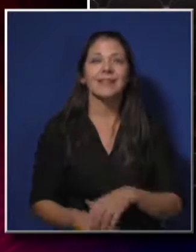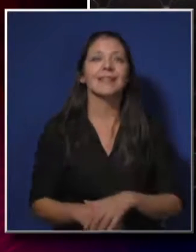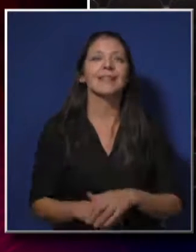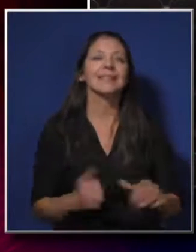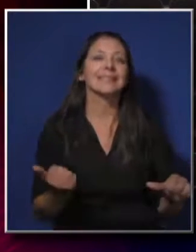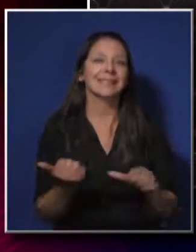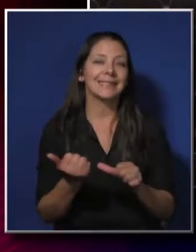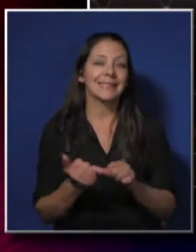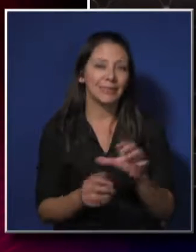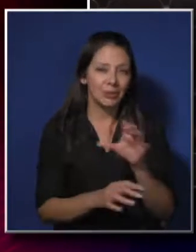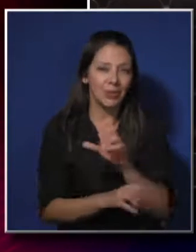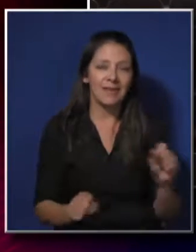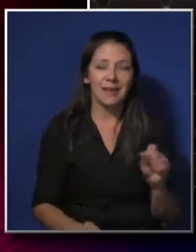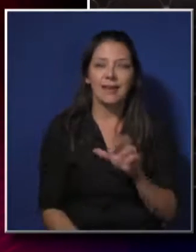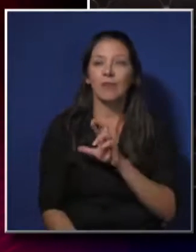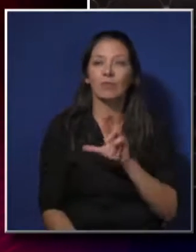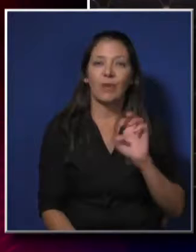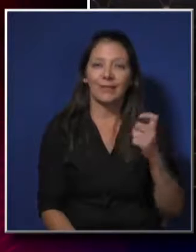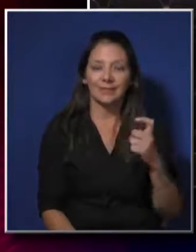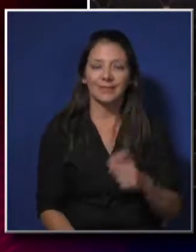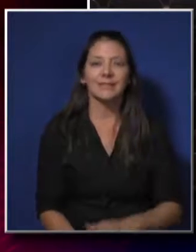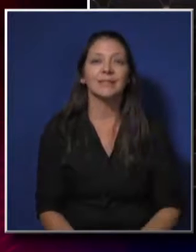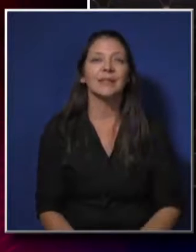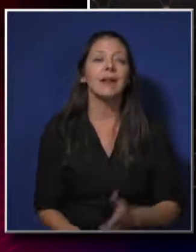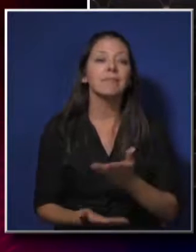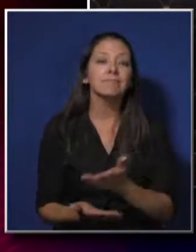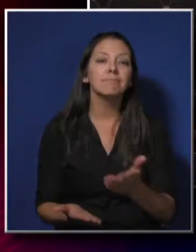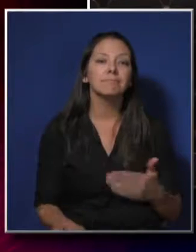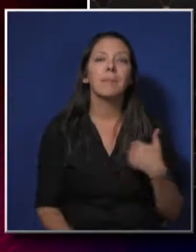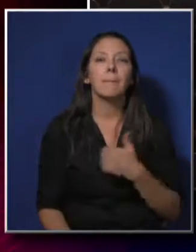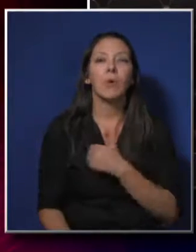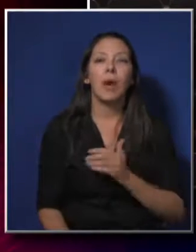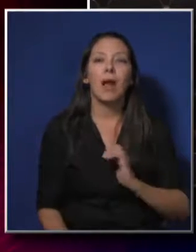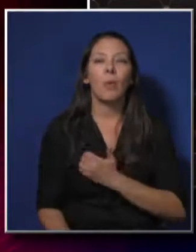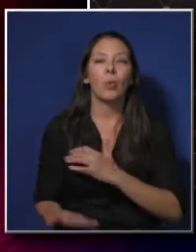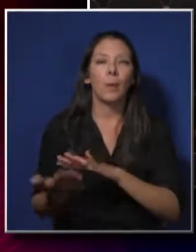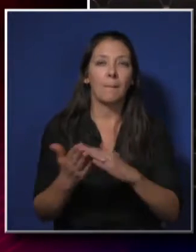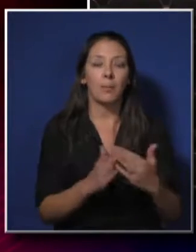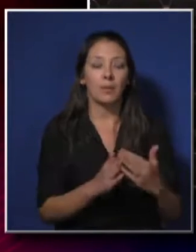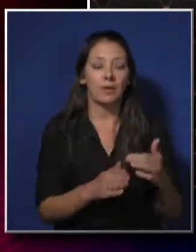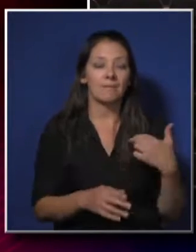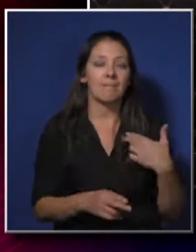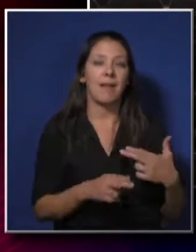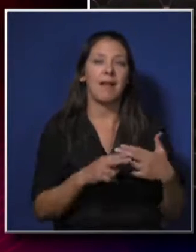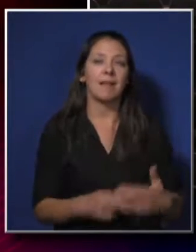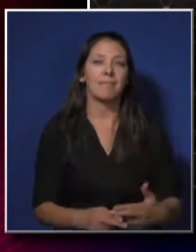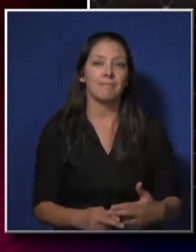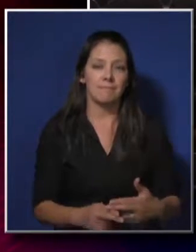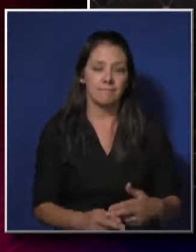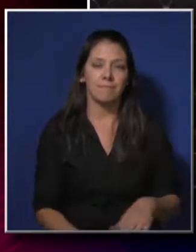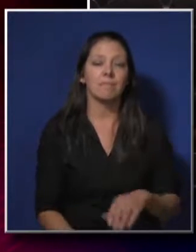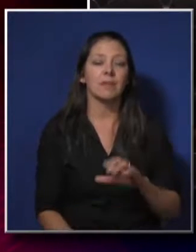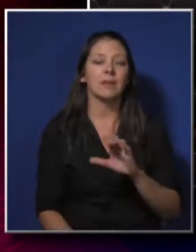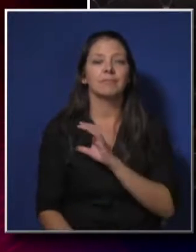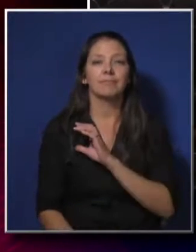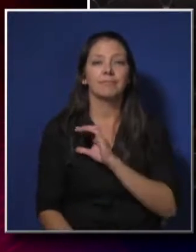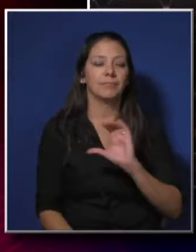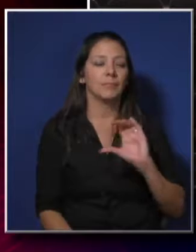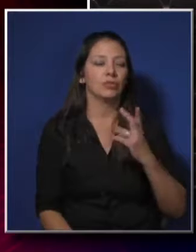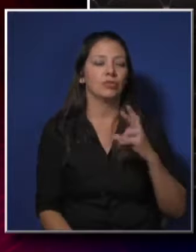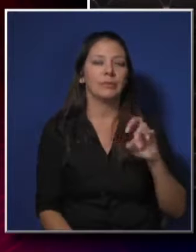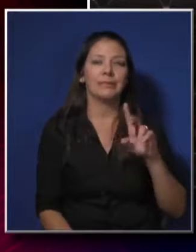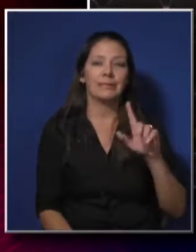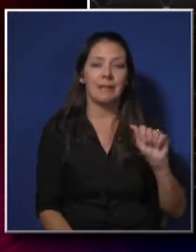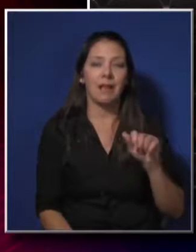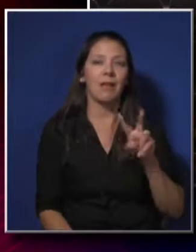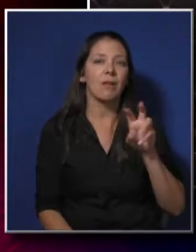Assistant Superintendent Rex, and the members of our community. My name is Christina Boyer